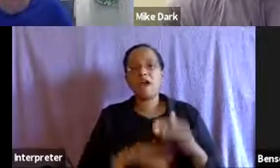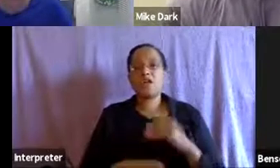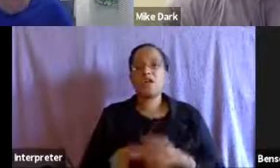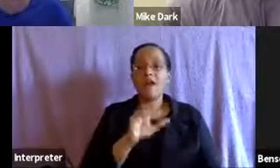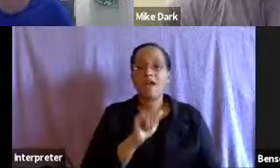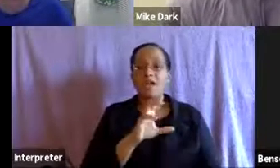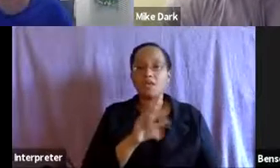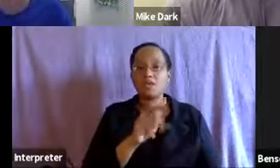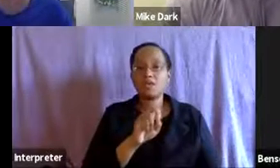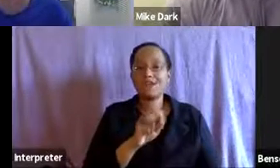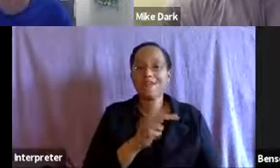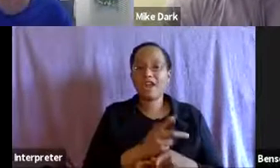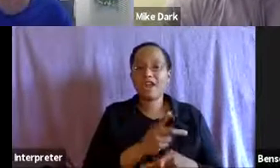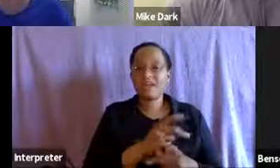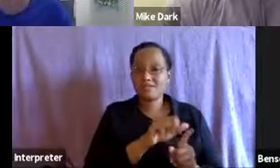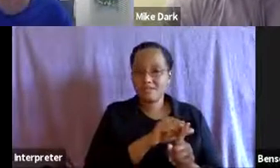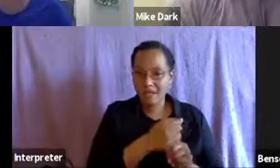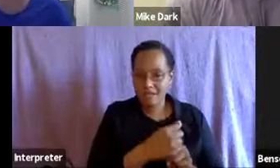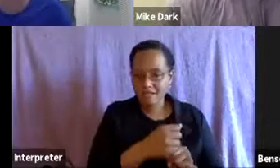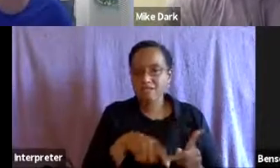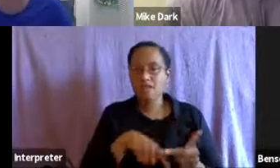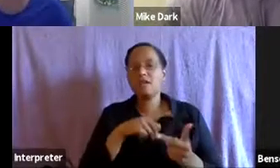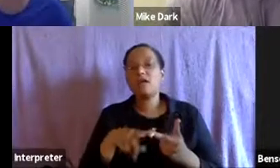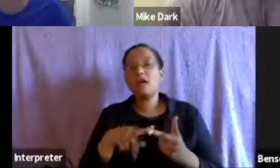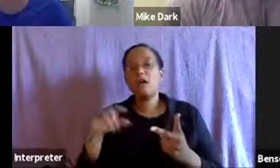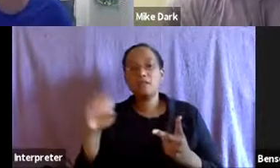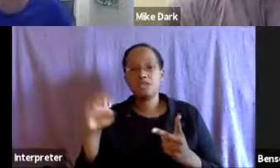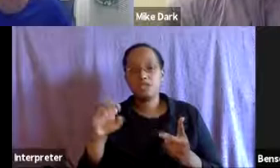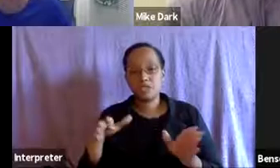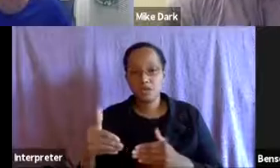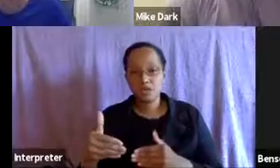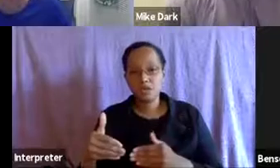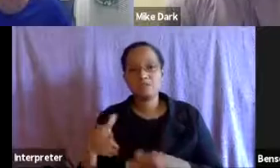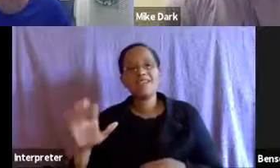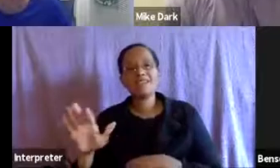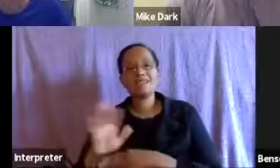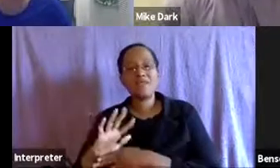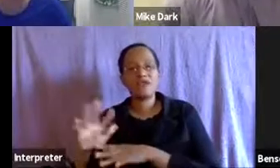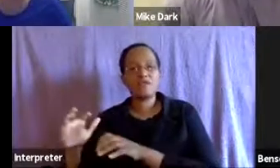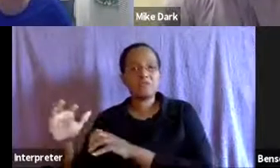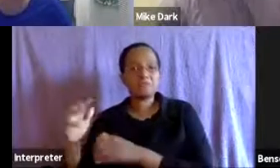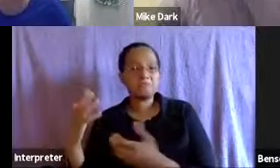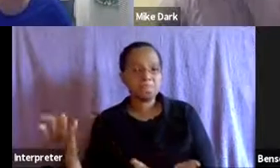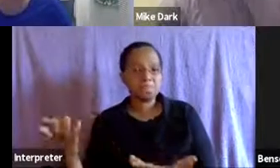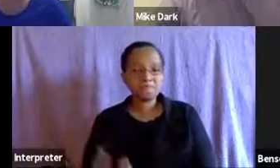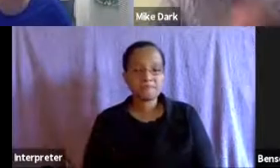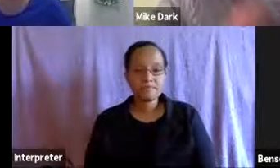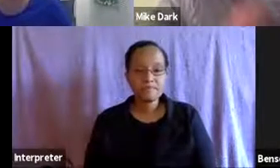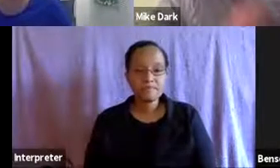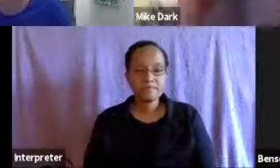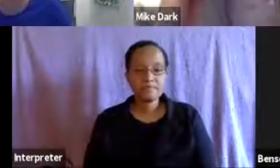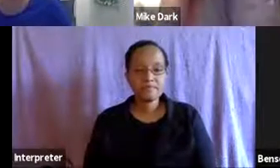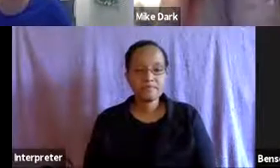been talking about safety nets. That really is the last thin protection that many residents have. The prospect that if they're